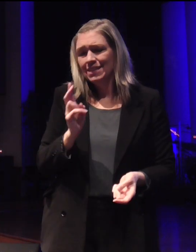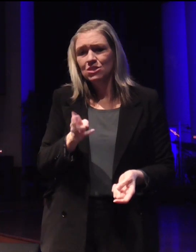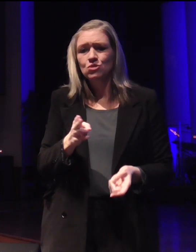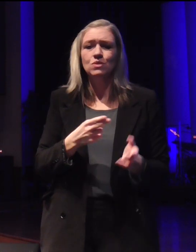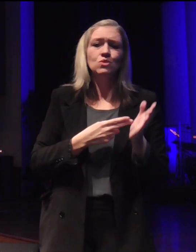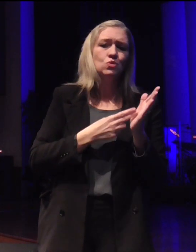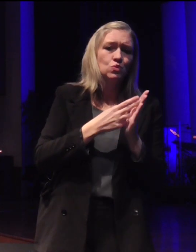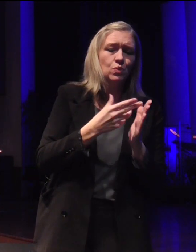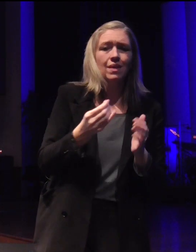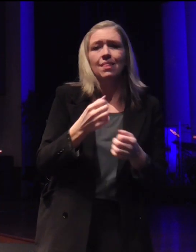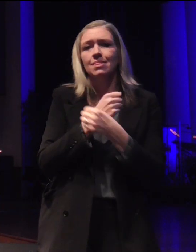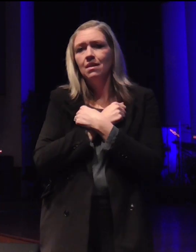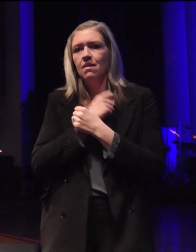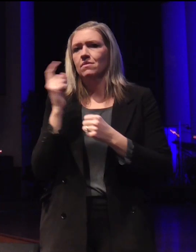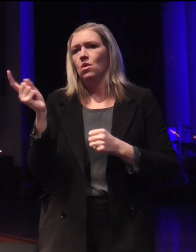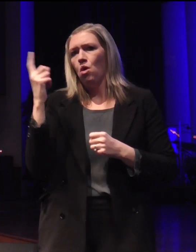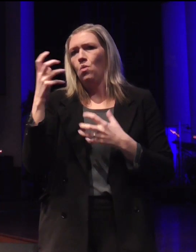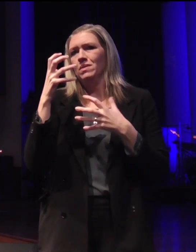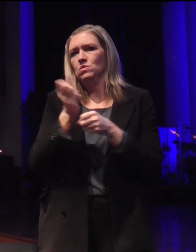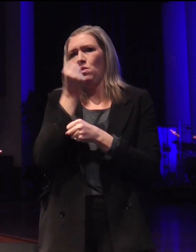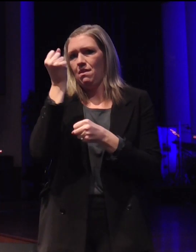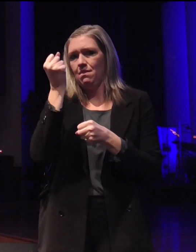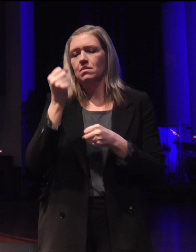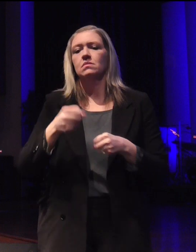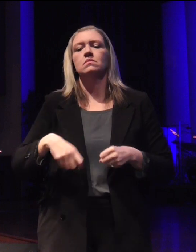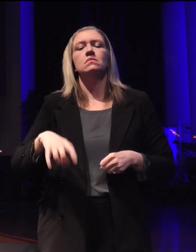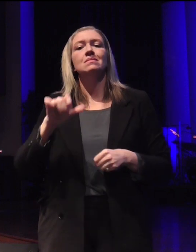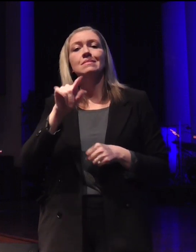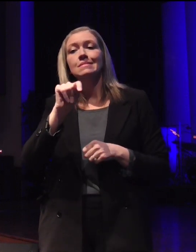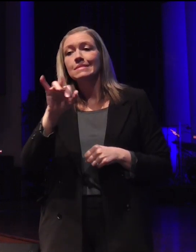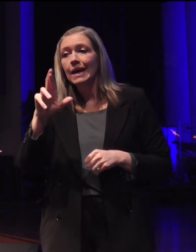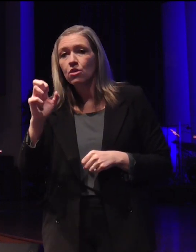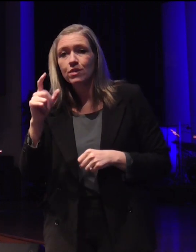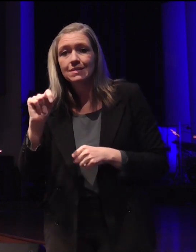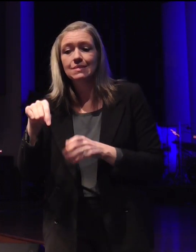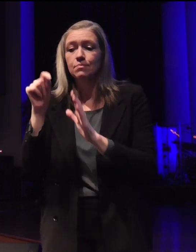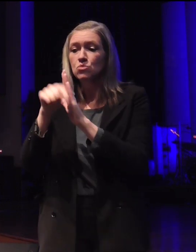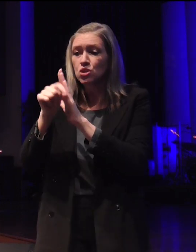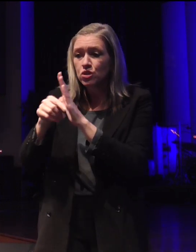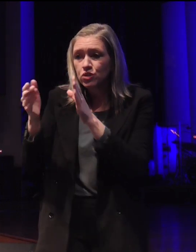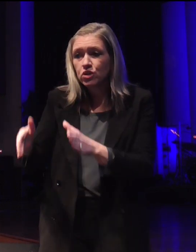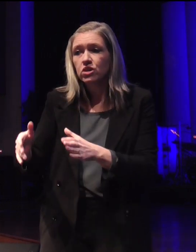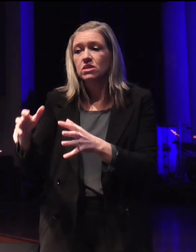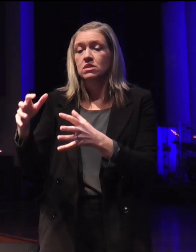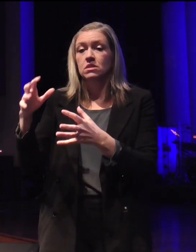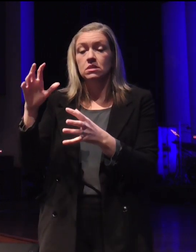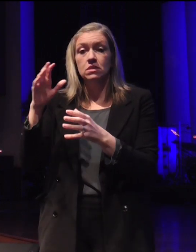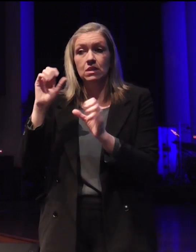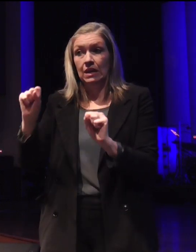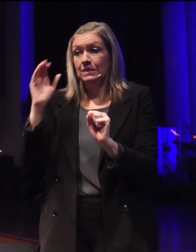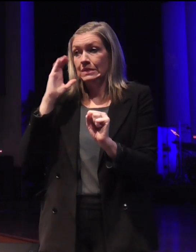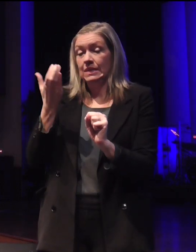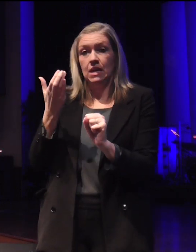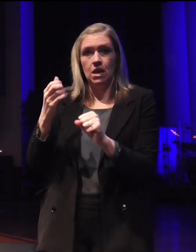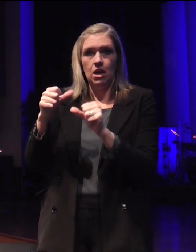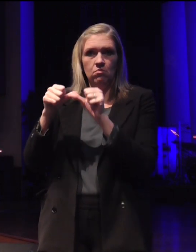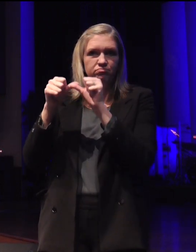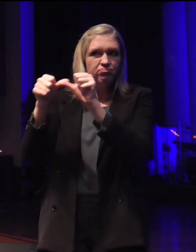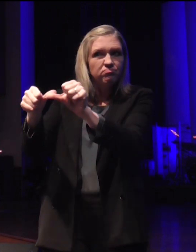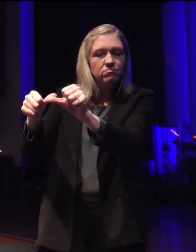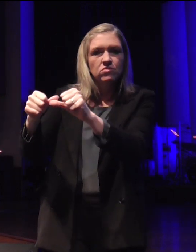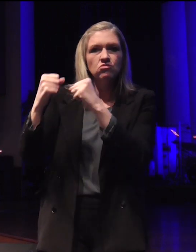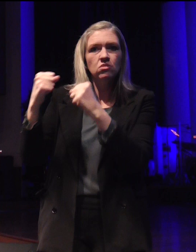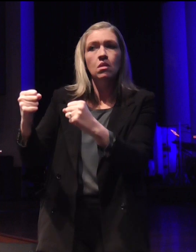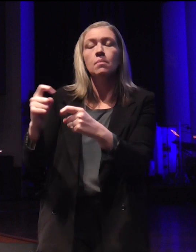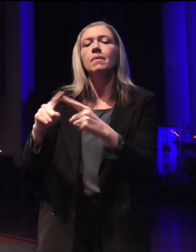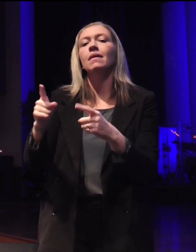always won. There have been tyrants and murderers, and for a time they can seem invincible, but in the end, they